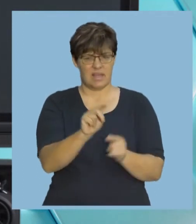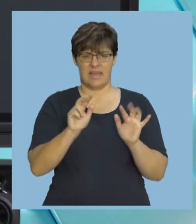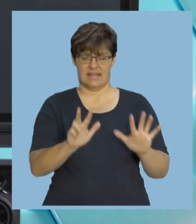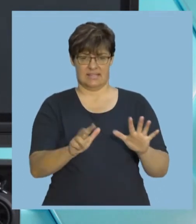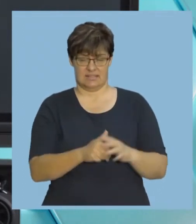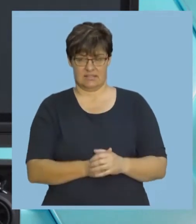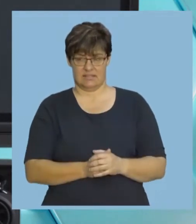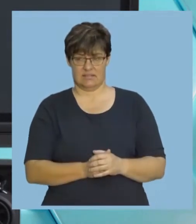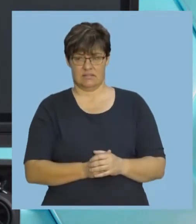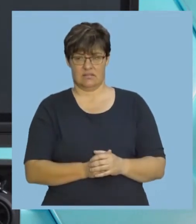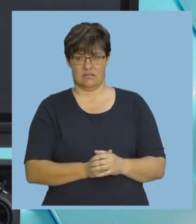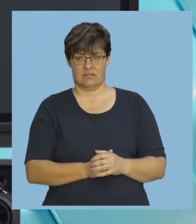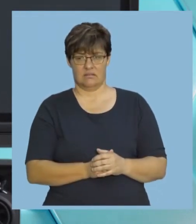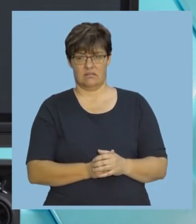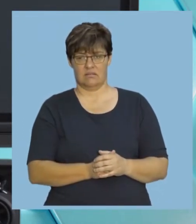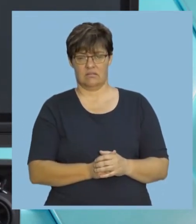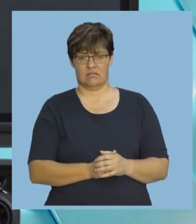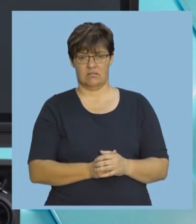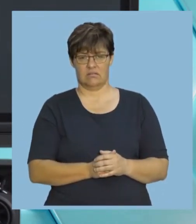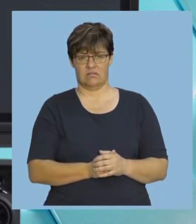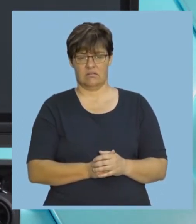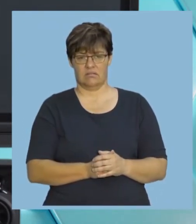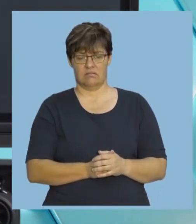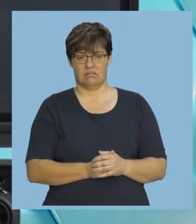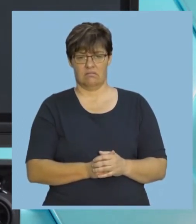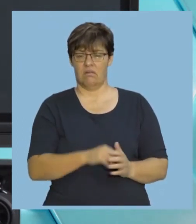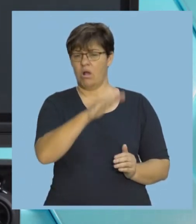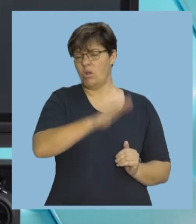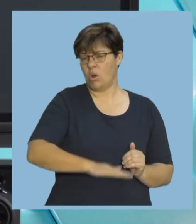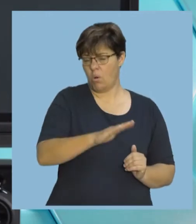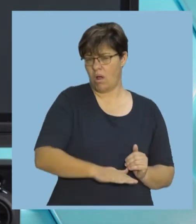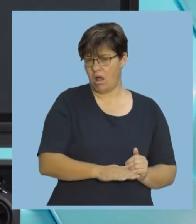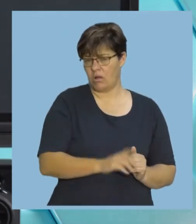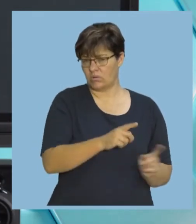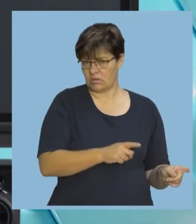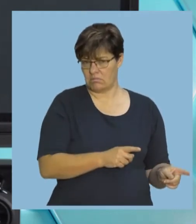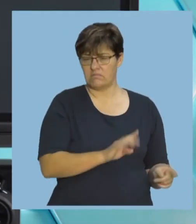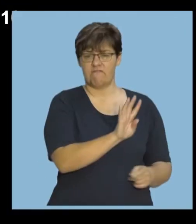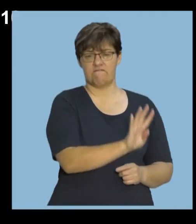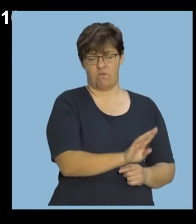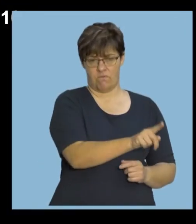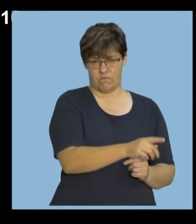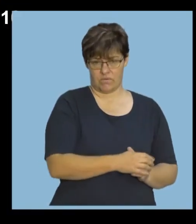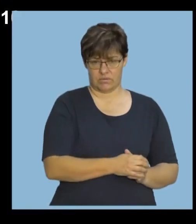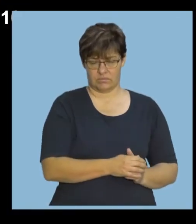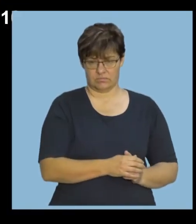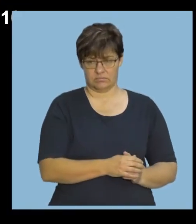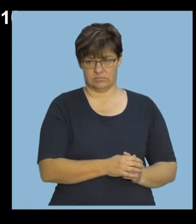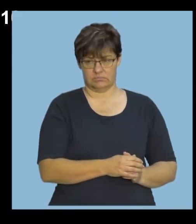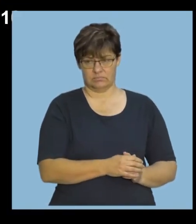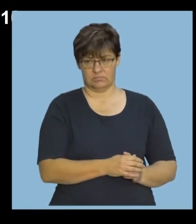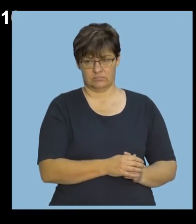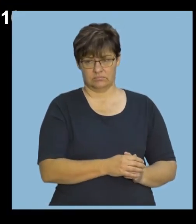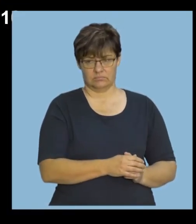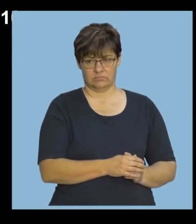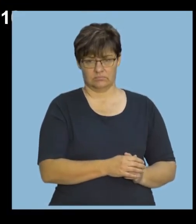line there. And I say, what is the lower quartile? The lower quartile, we know it's 4. Then there's 4